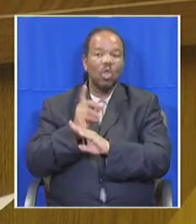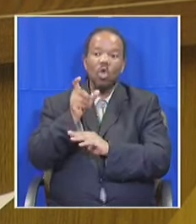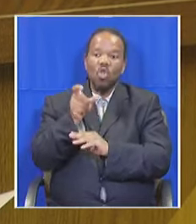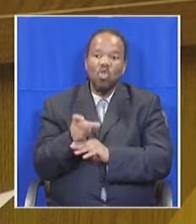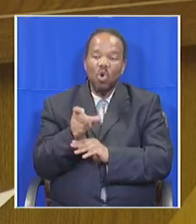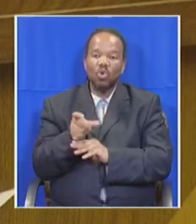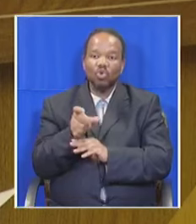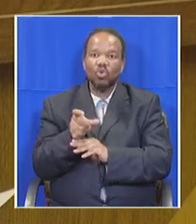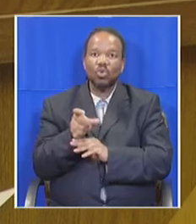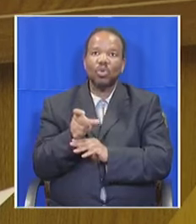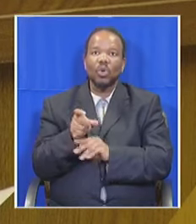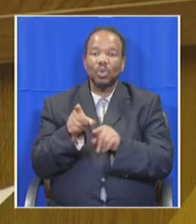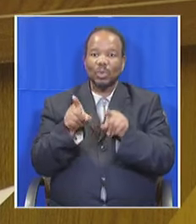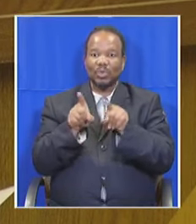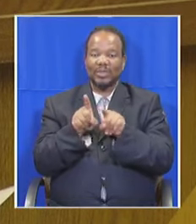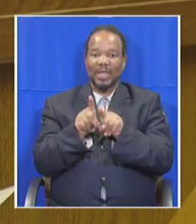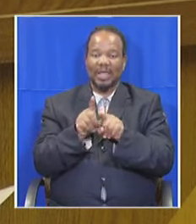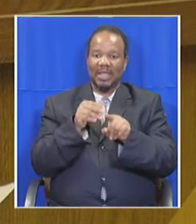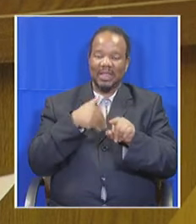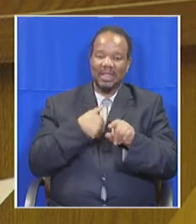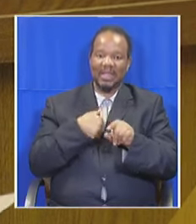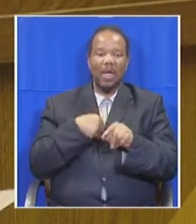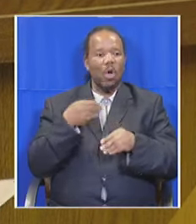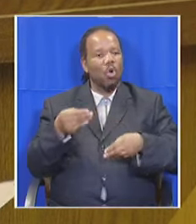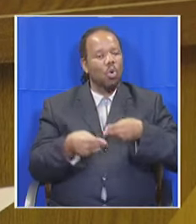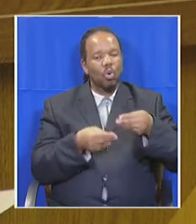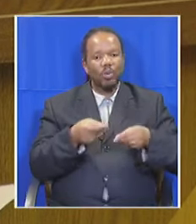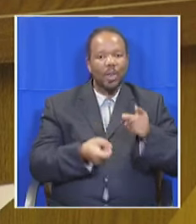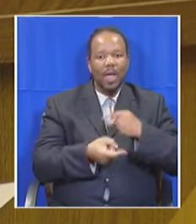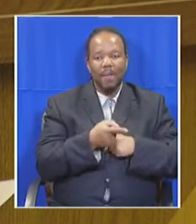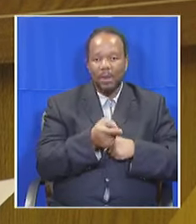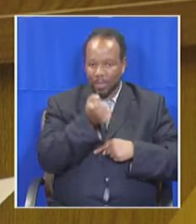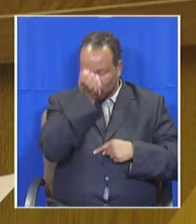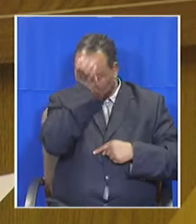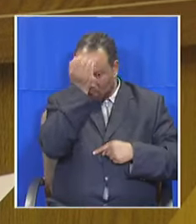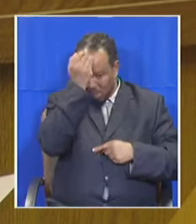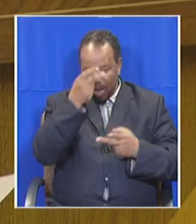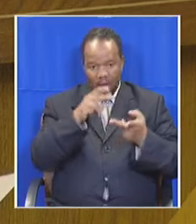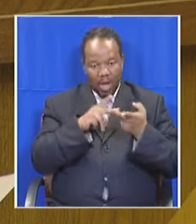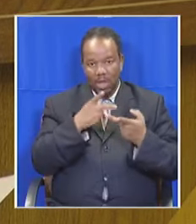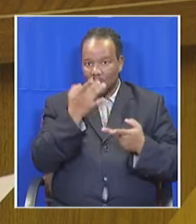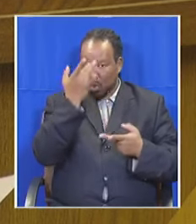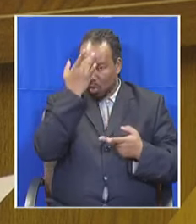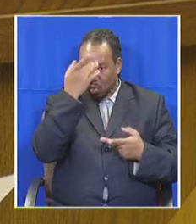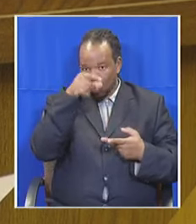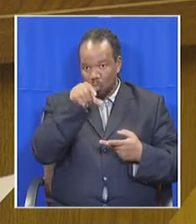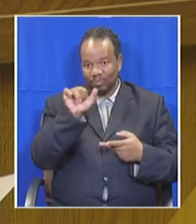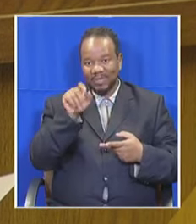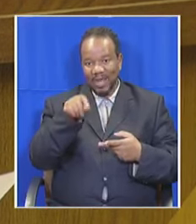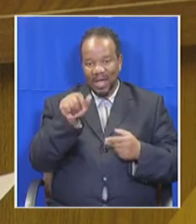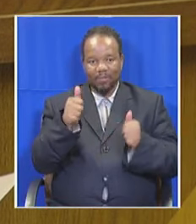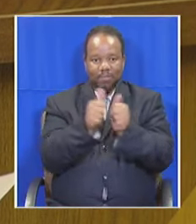as disgusted as us by the corruption promoted by the Zuma-Gupta alliance in this country. We indicated